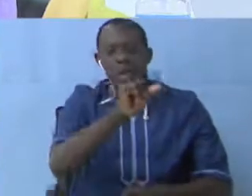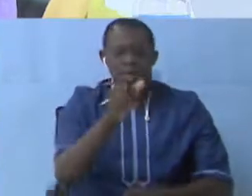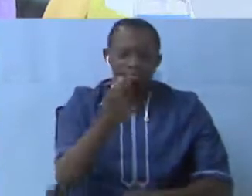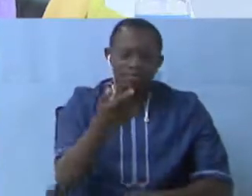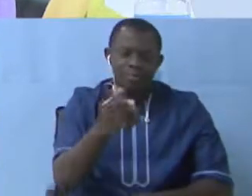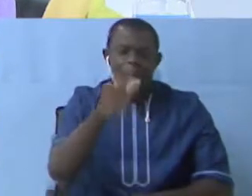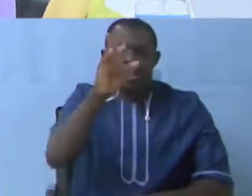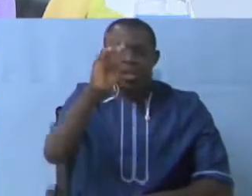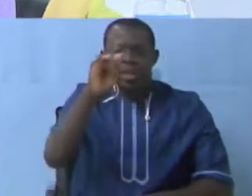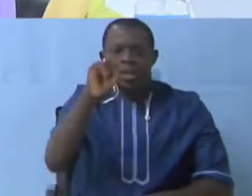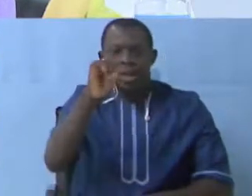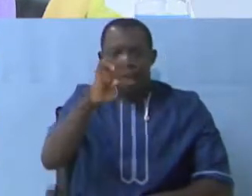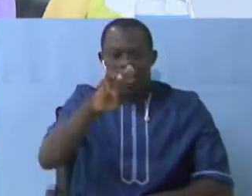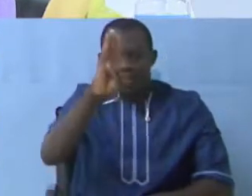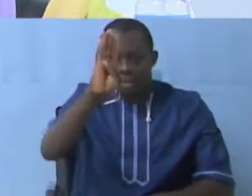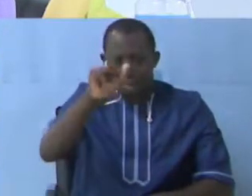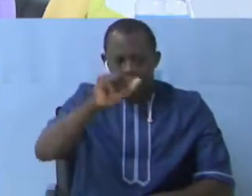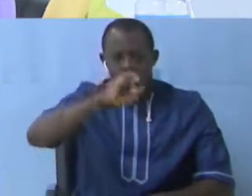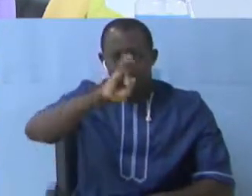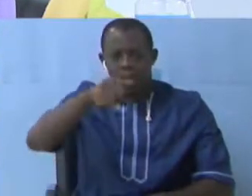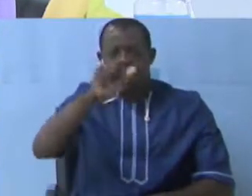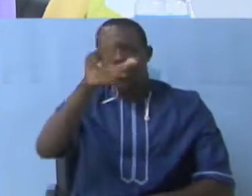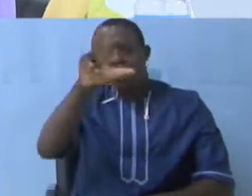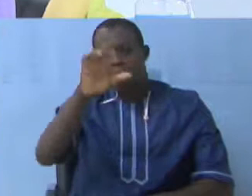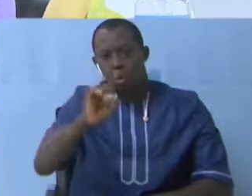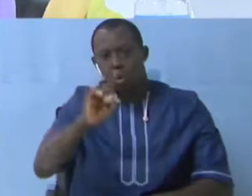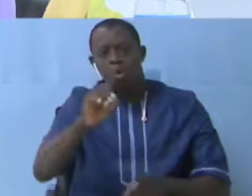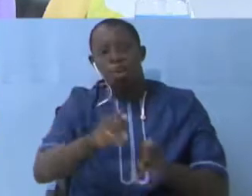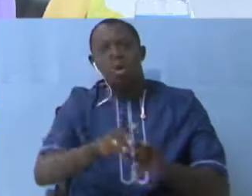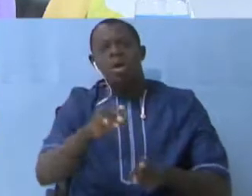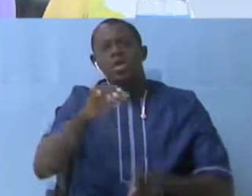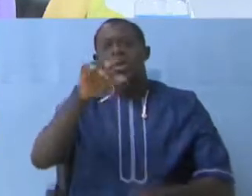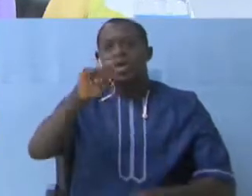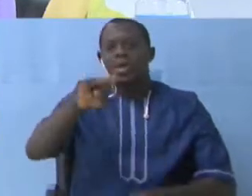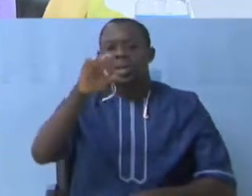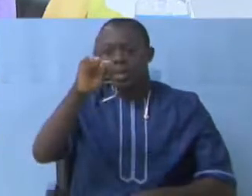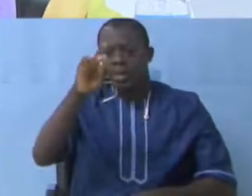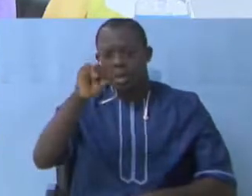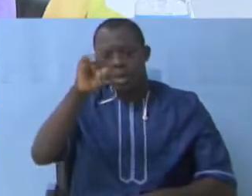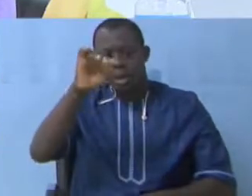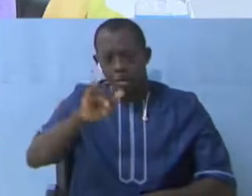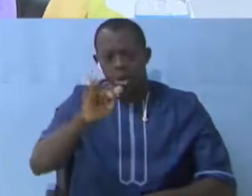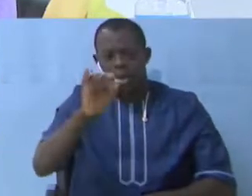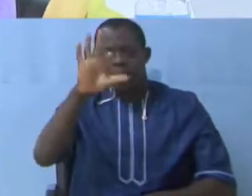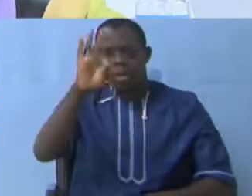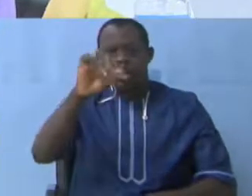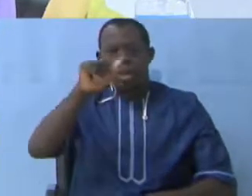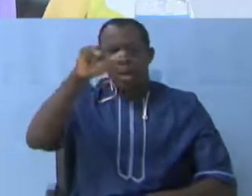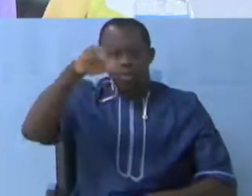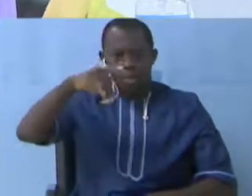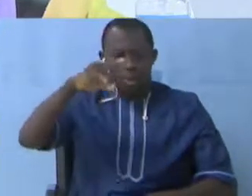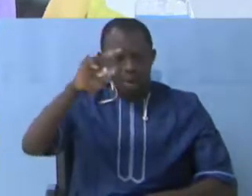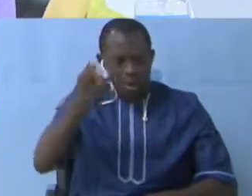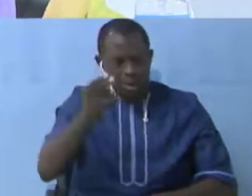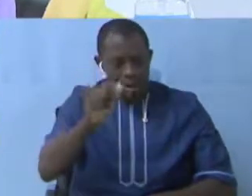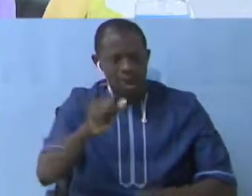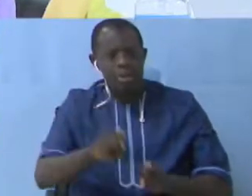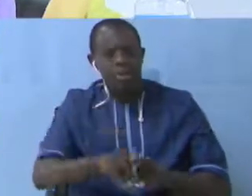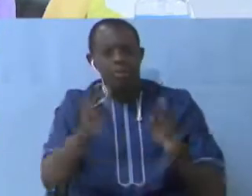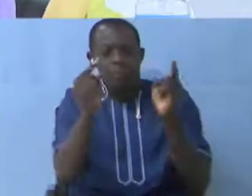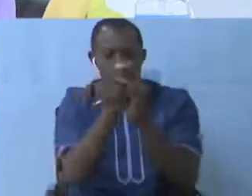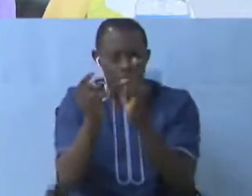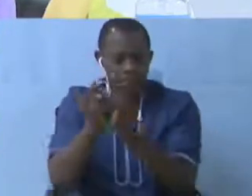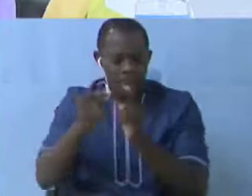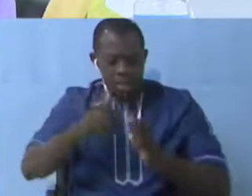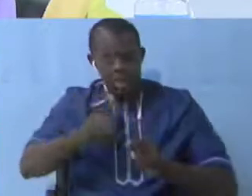us. Aisha Dabo, Demba Diaw, Ndeye Tafa ñoom ñëpp ñu ngi fa woon. So we met in my house to really strategize